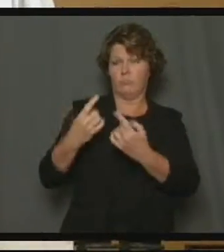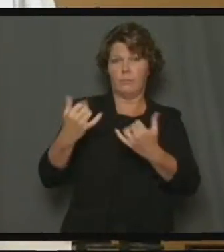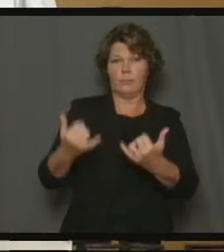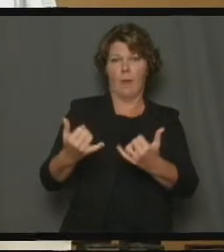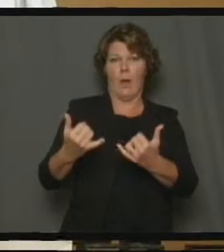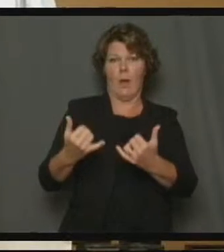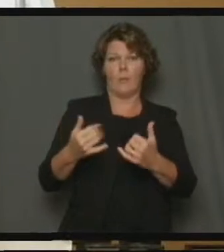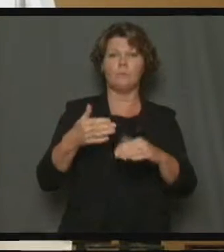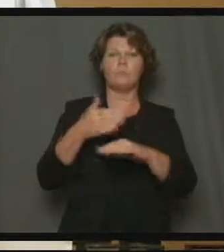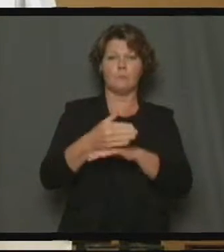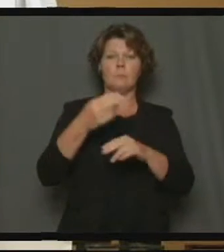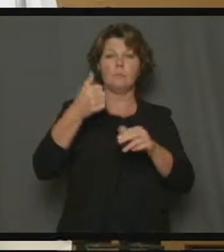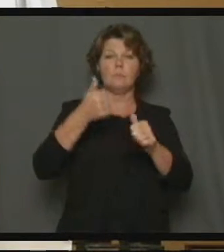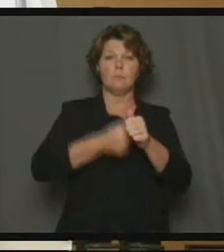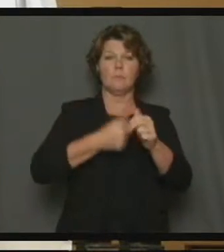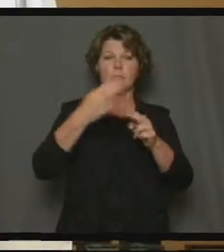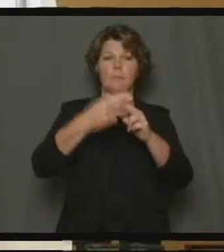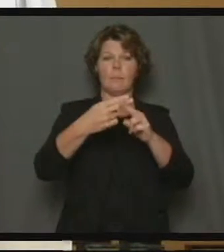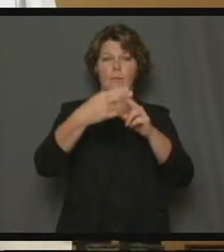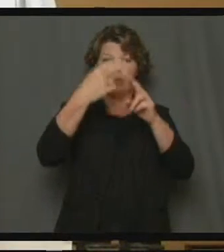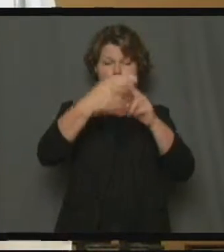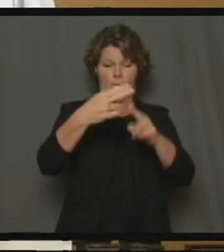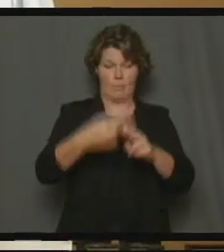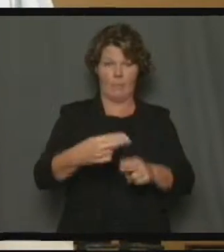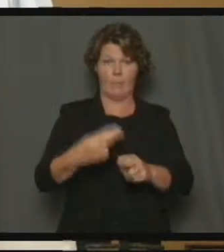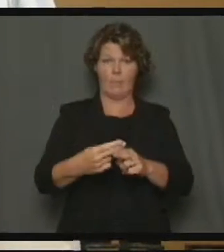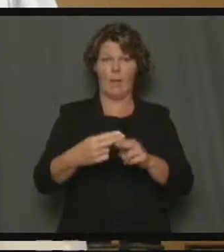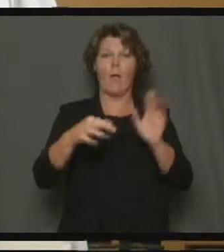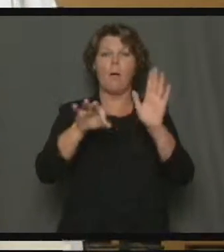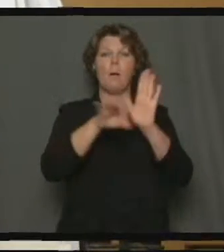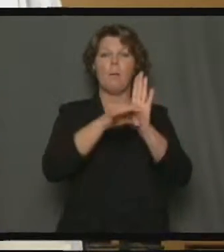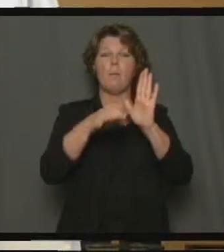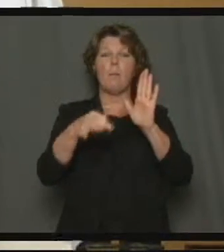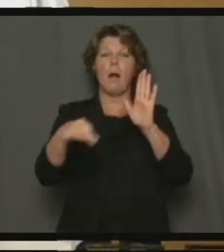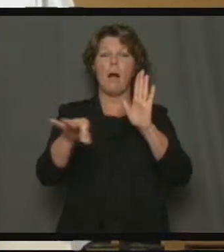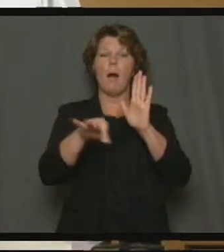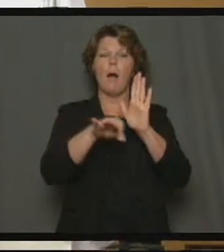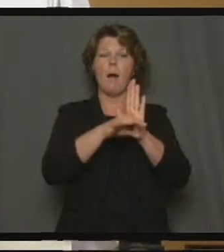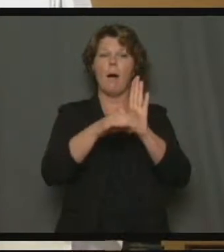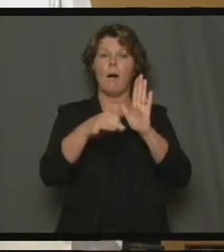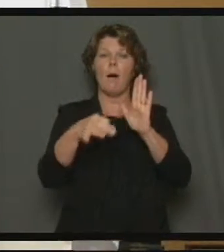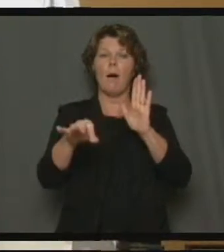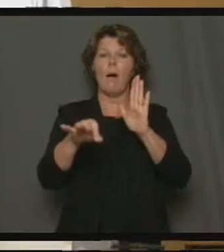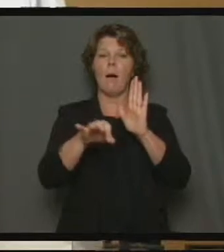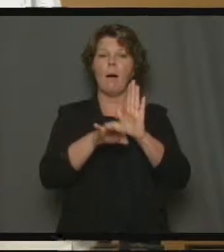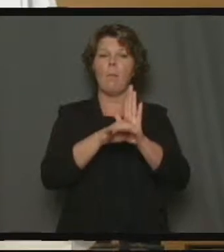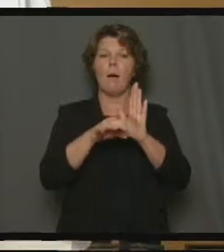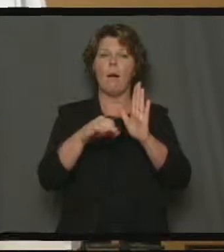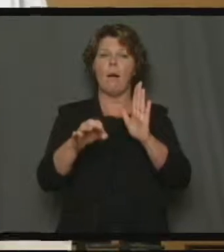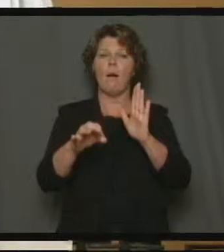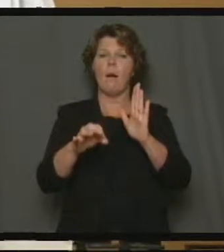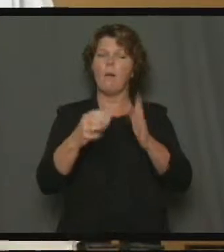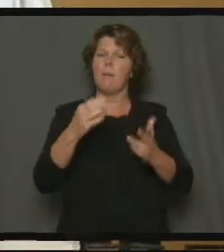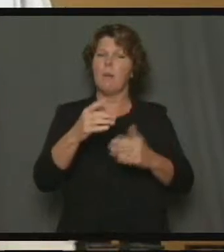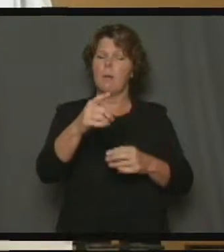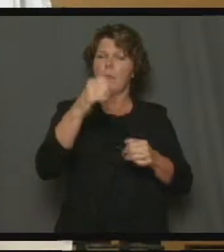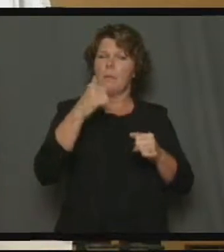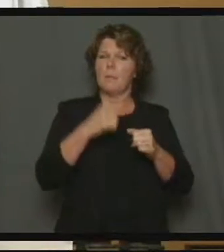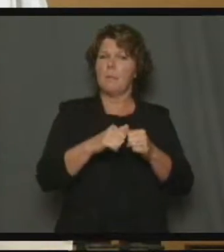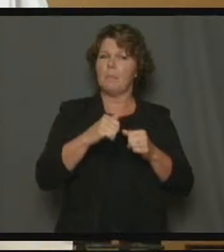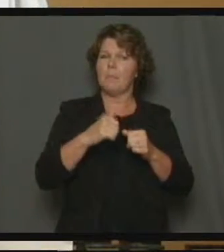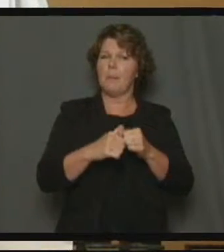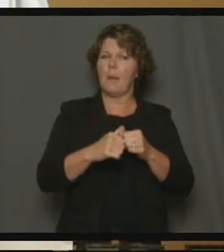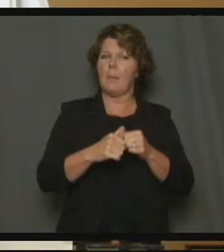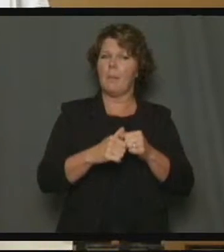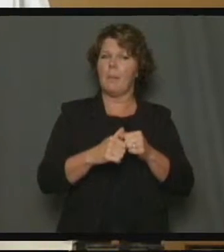tolls after each name. This indeed may be a painful reminder to you sitting out there